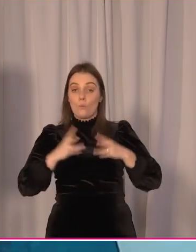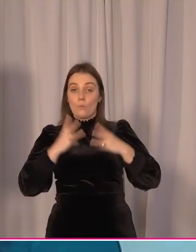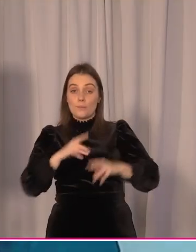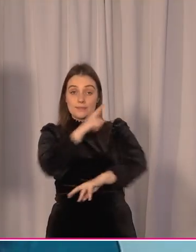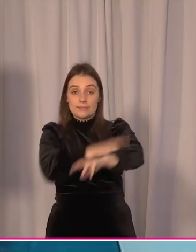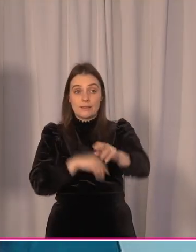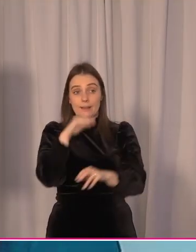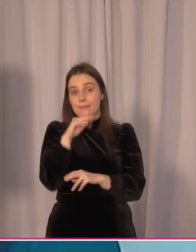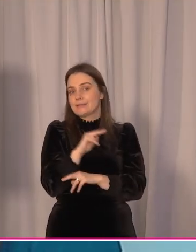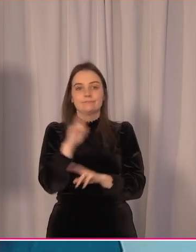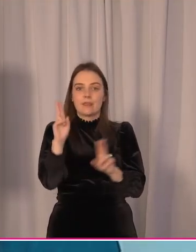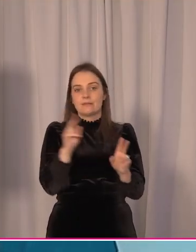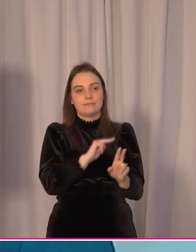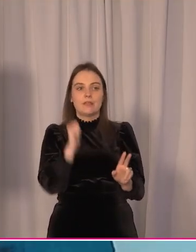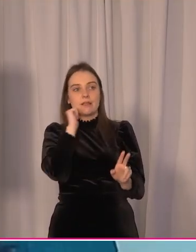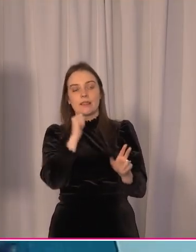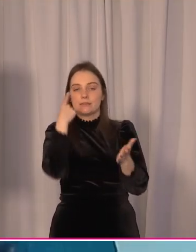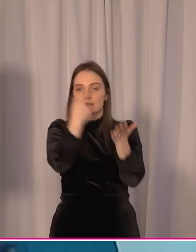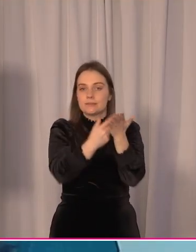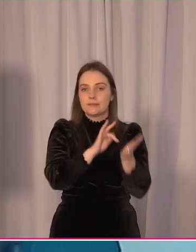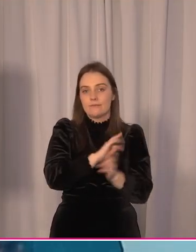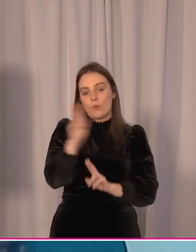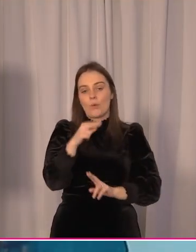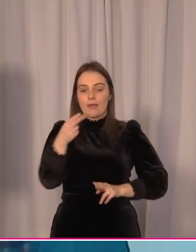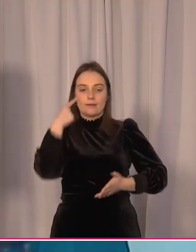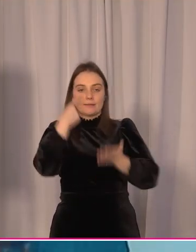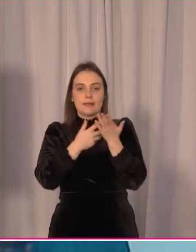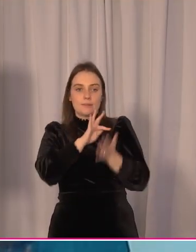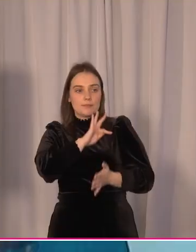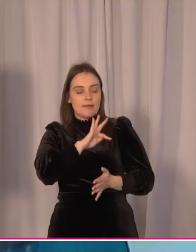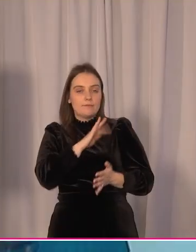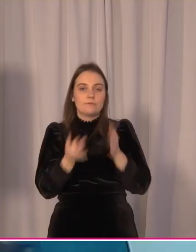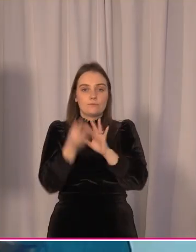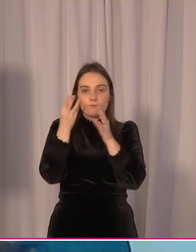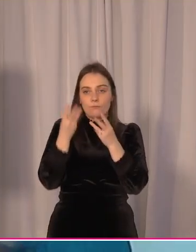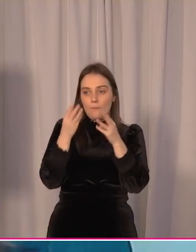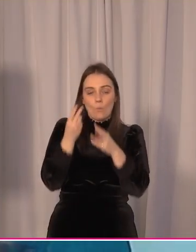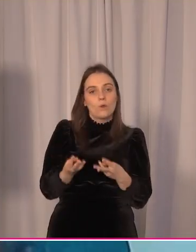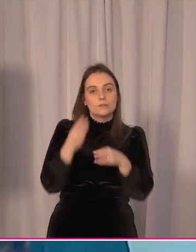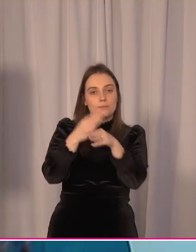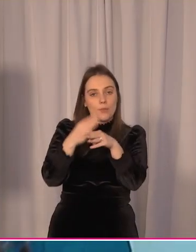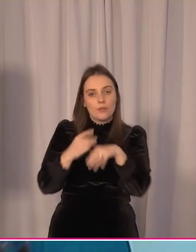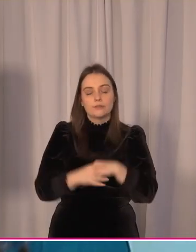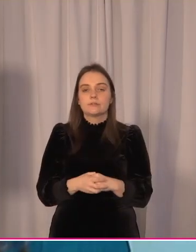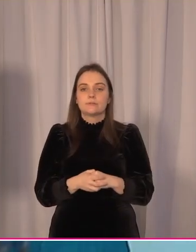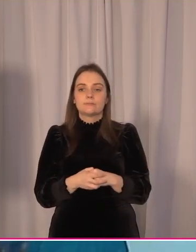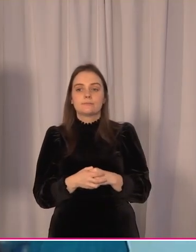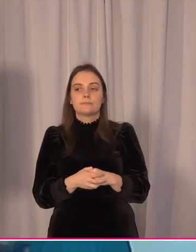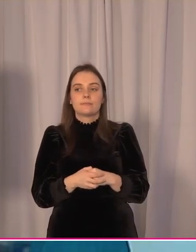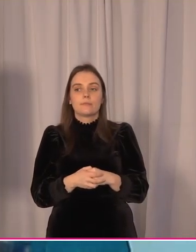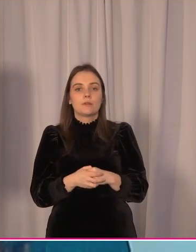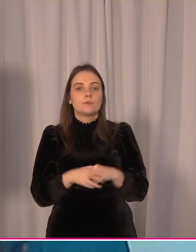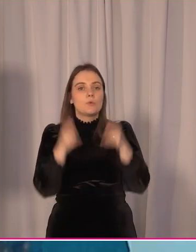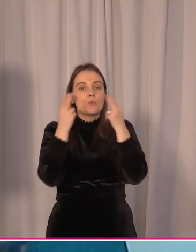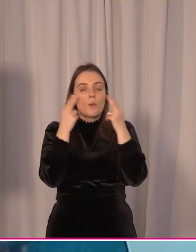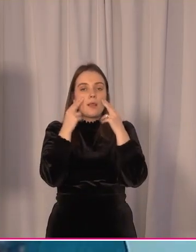unable to decide about our bodies or to become mothers. There's a normalization of